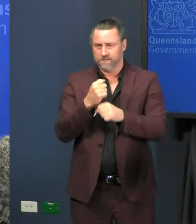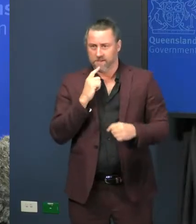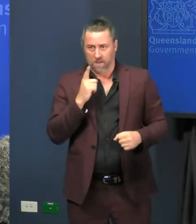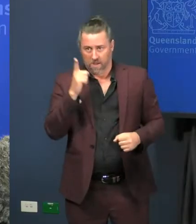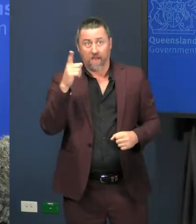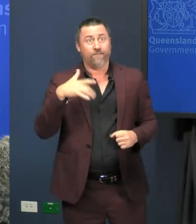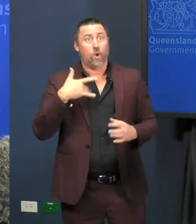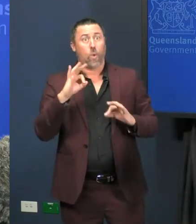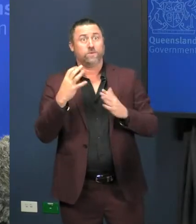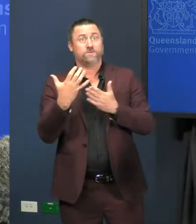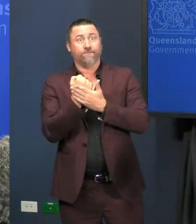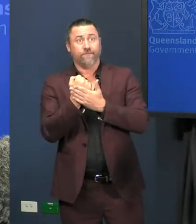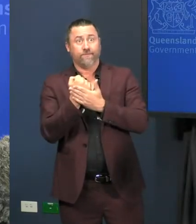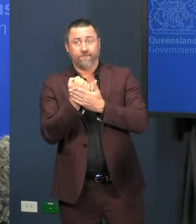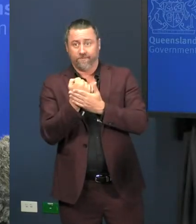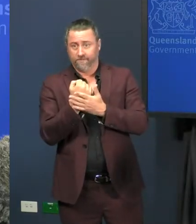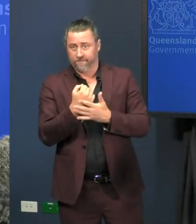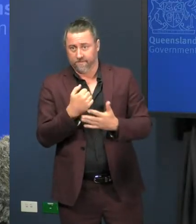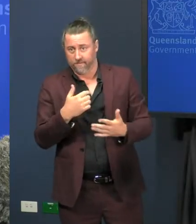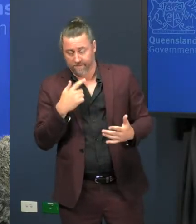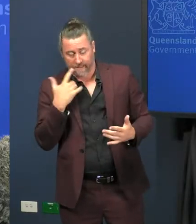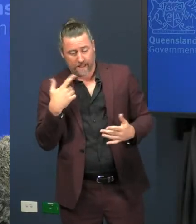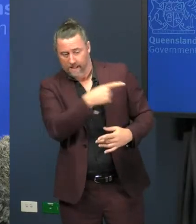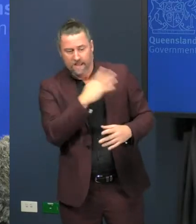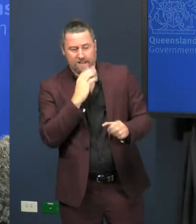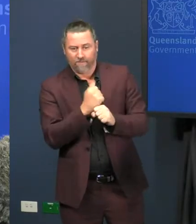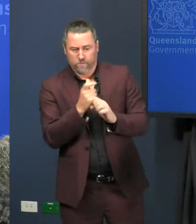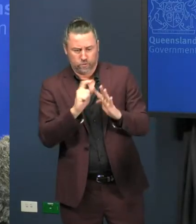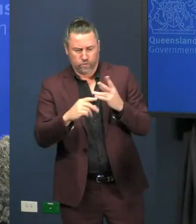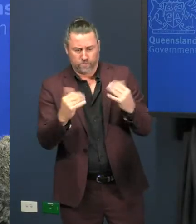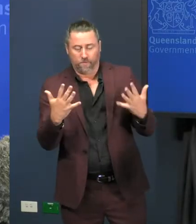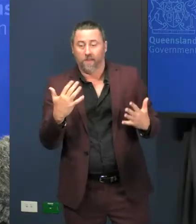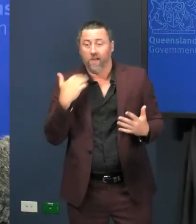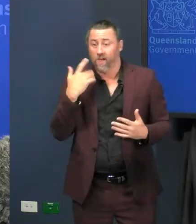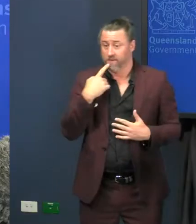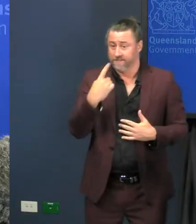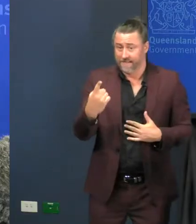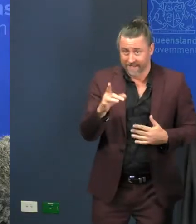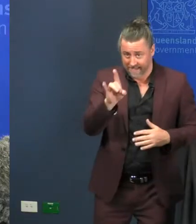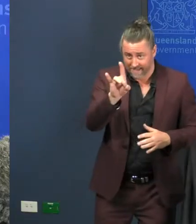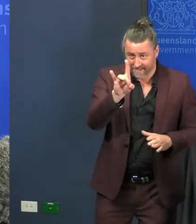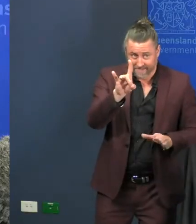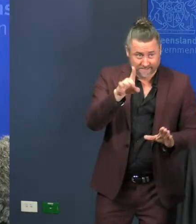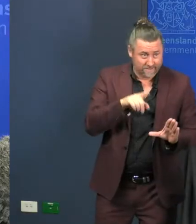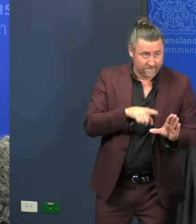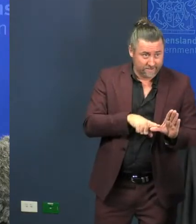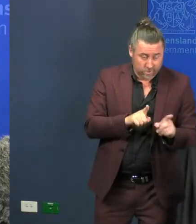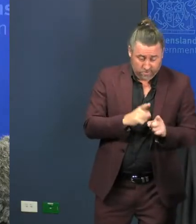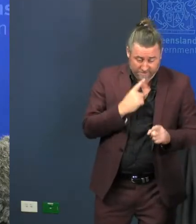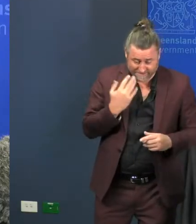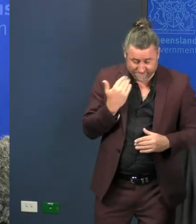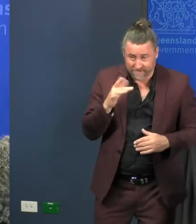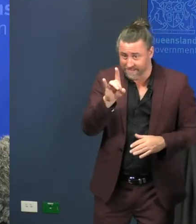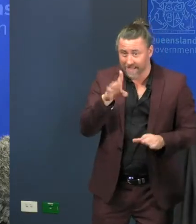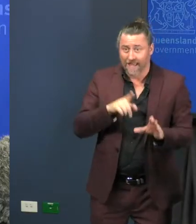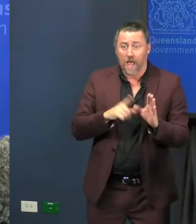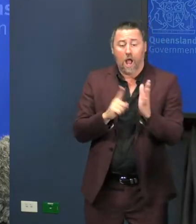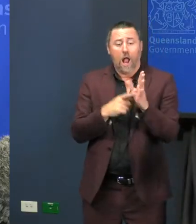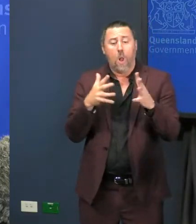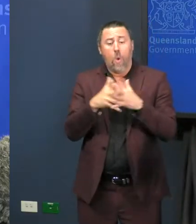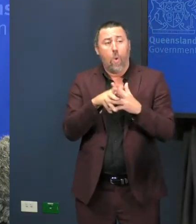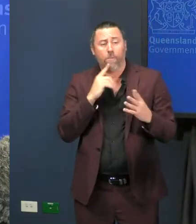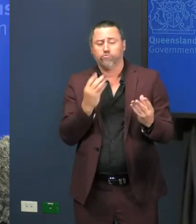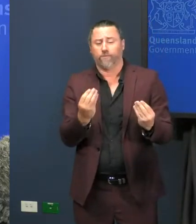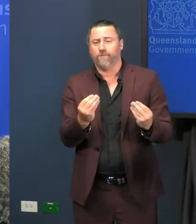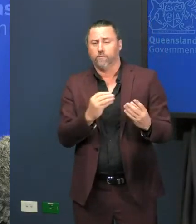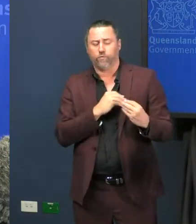your government? I've always consistently said, after 10 years of weakening of laws and after